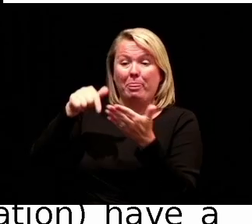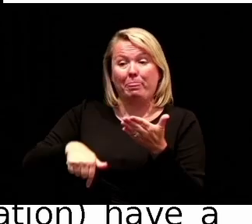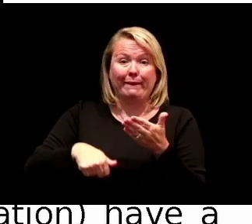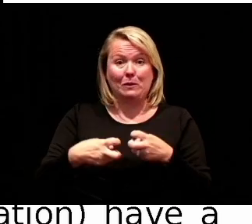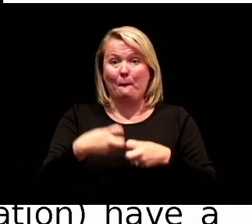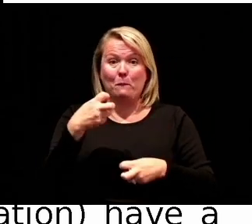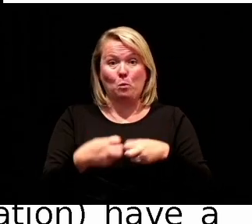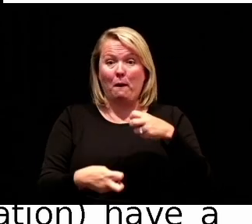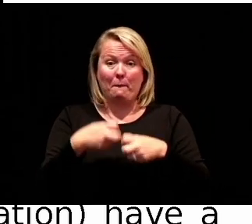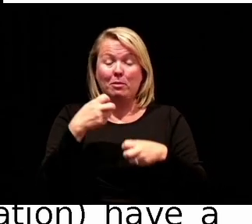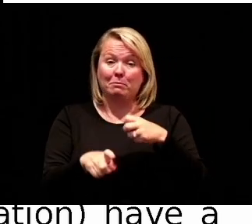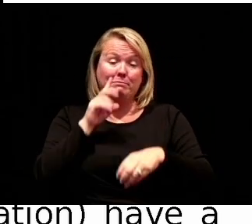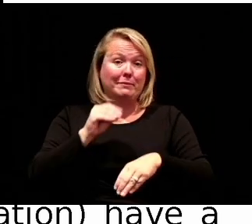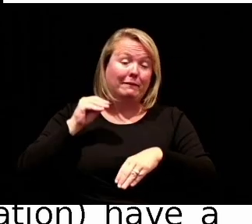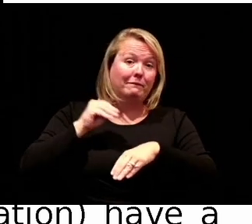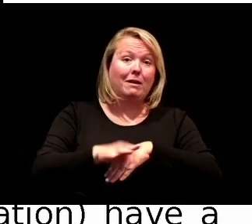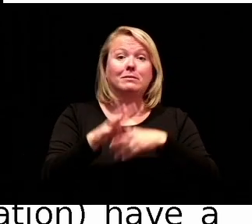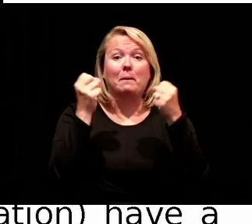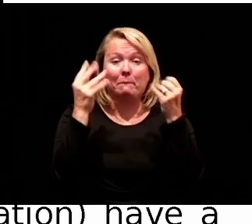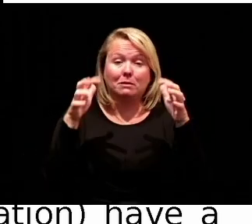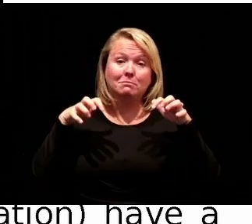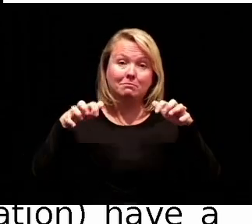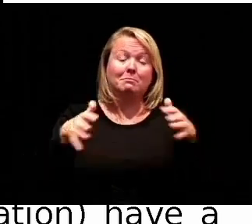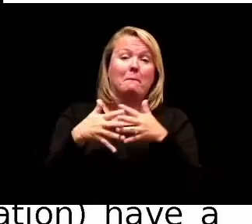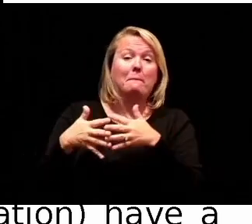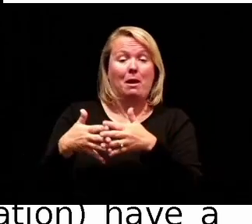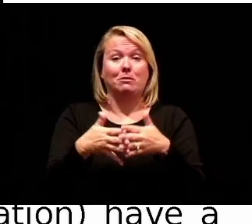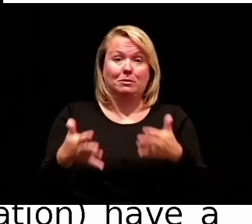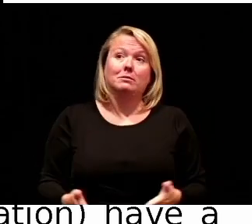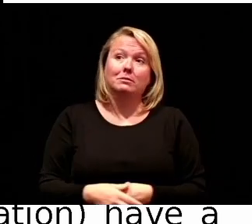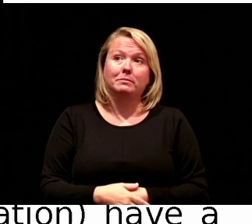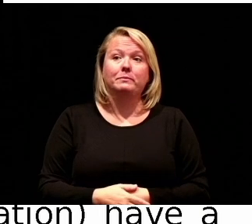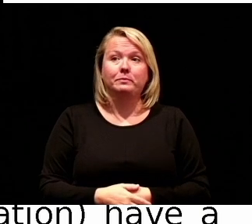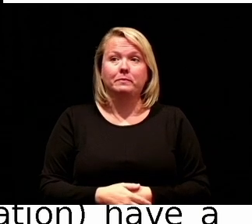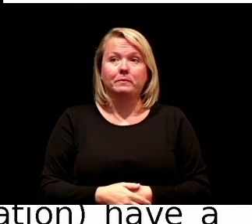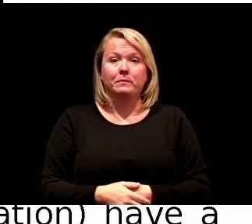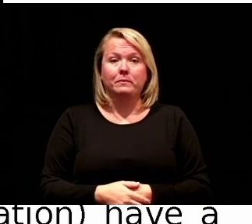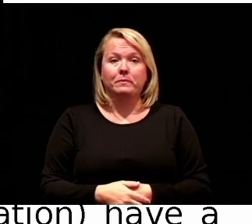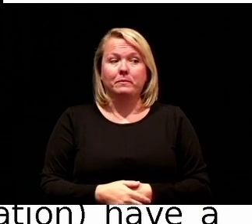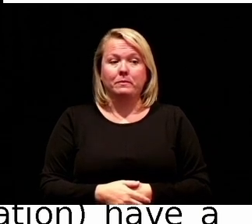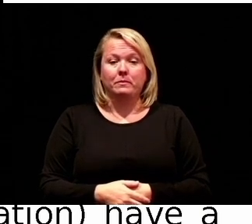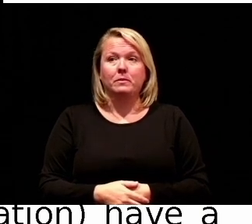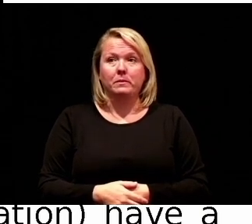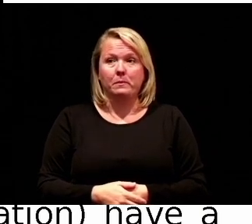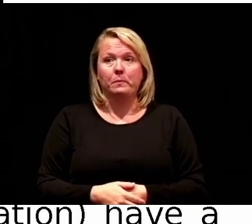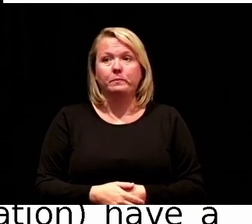criminal record of some sort. This is a staggering figure. Every year,